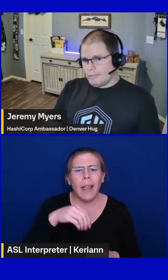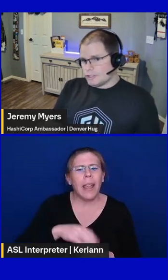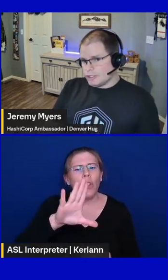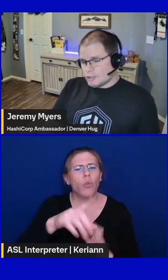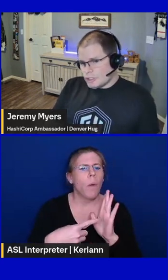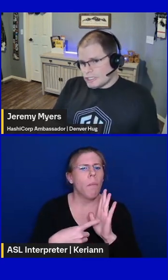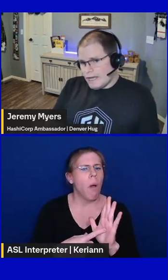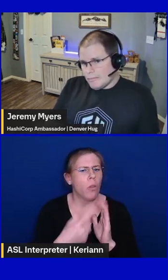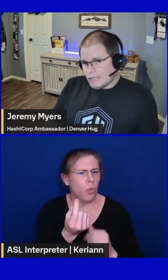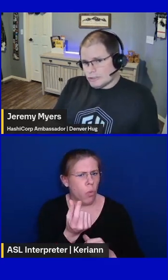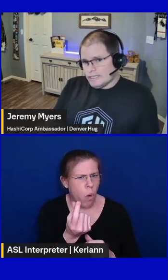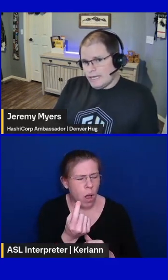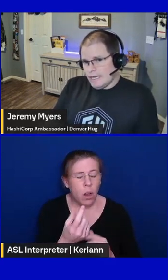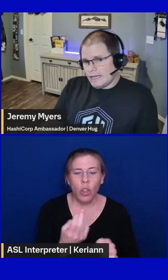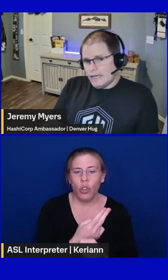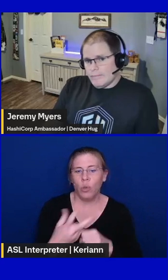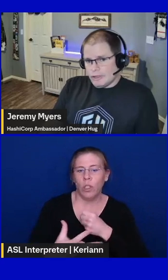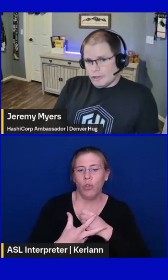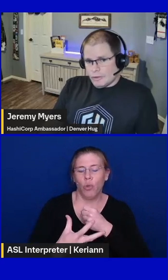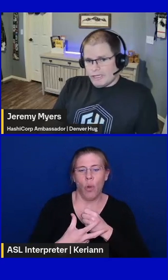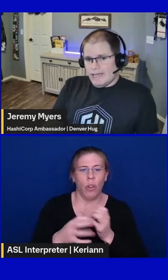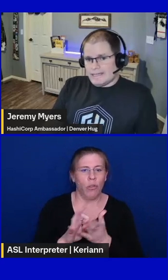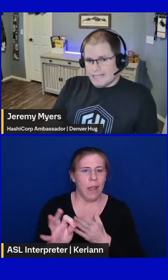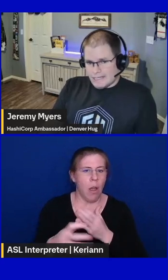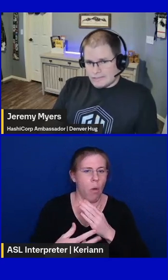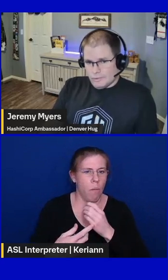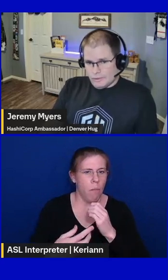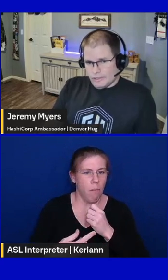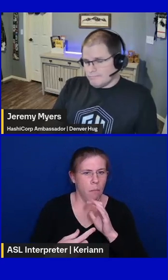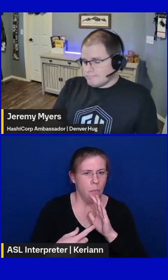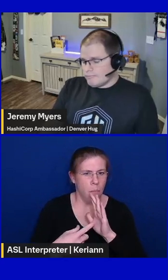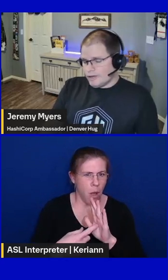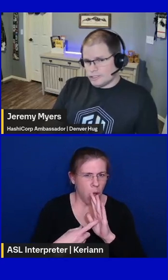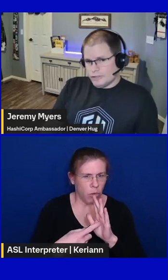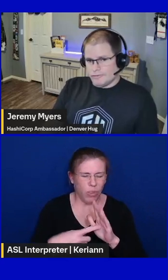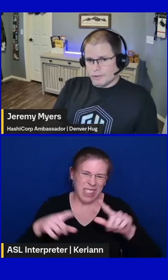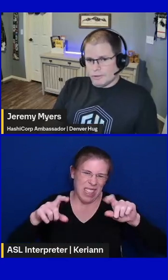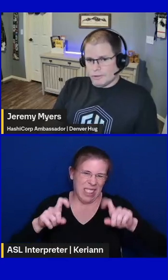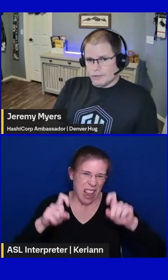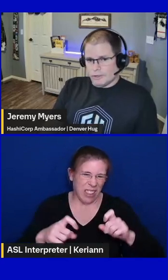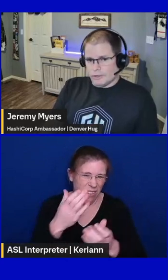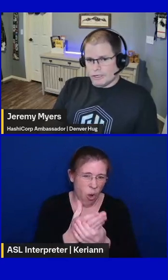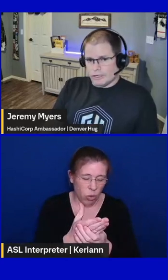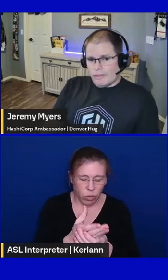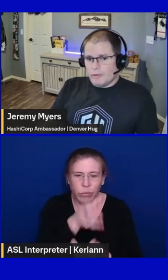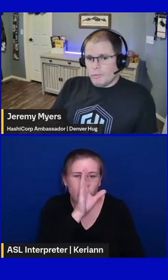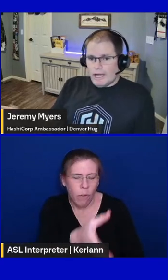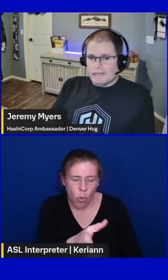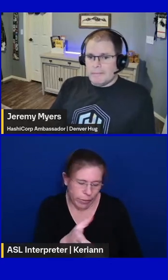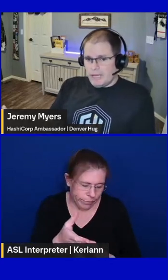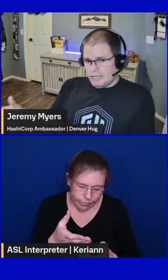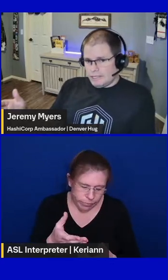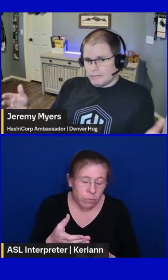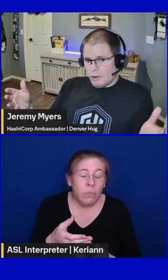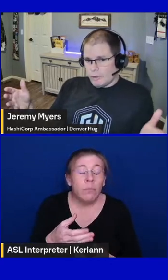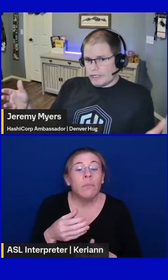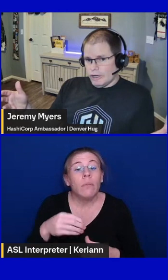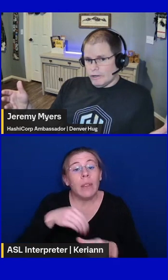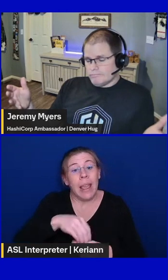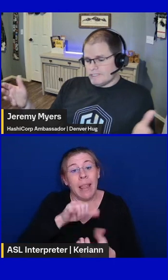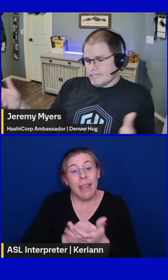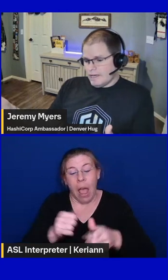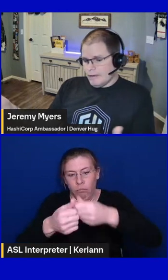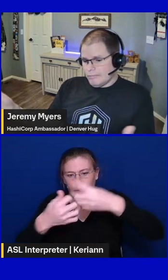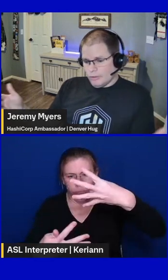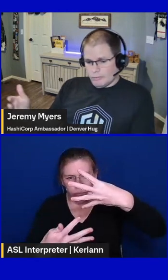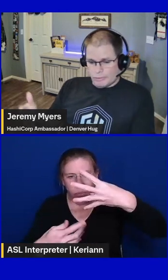module? I'm using a storage account module today, but there will be a test folder. Very straightforward. Within that can be one to